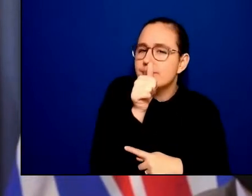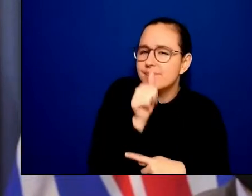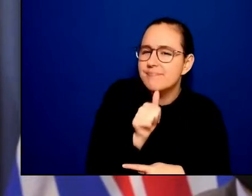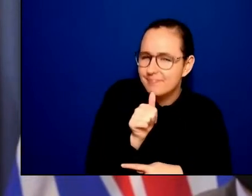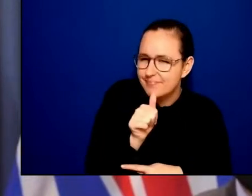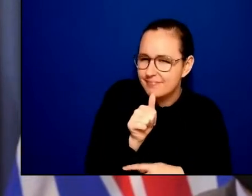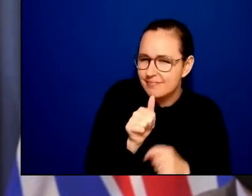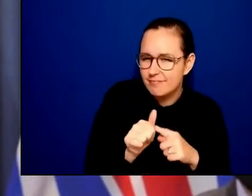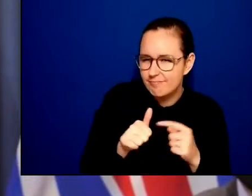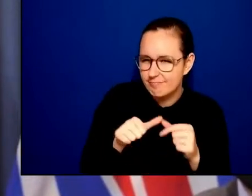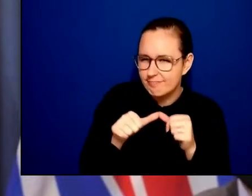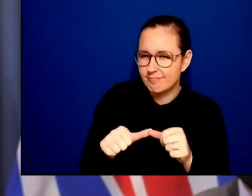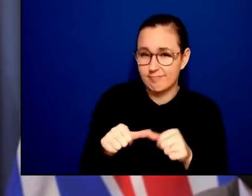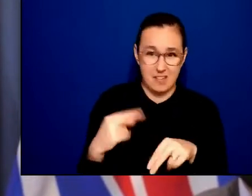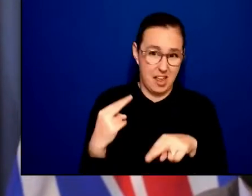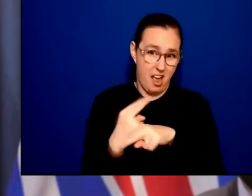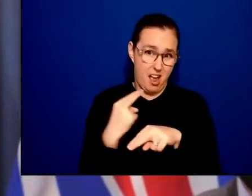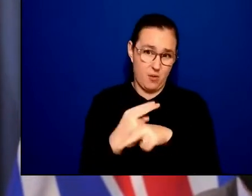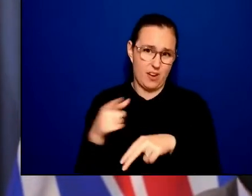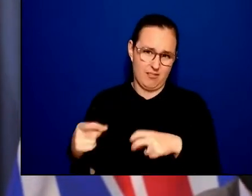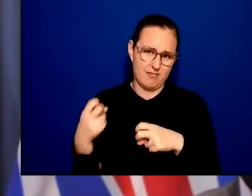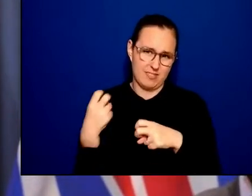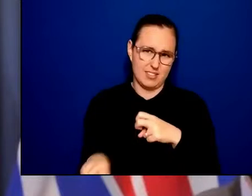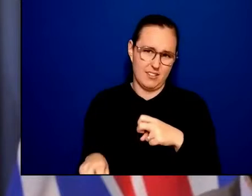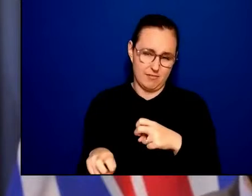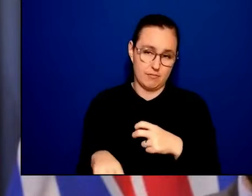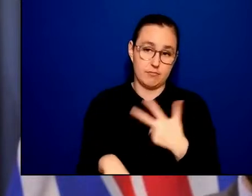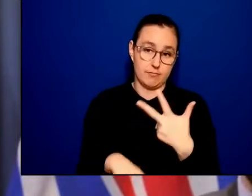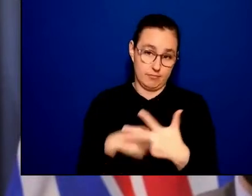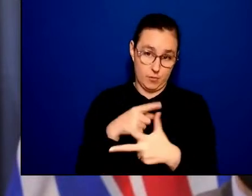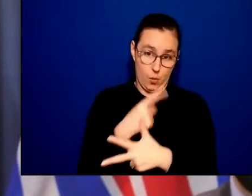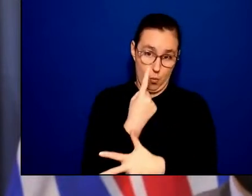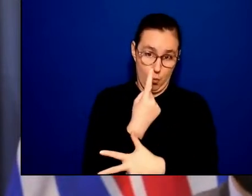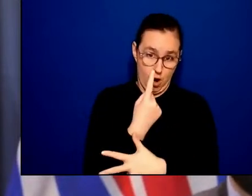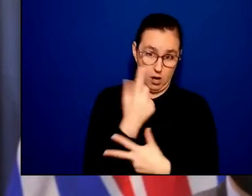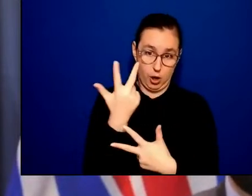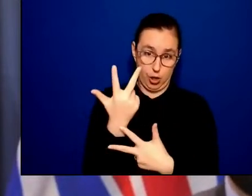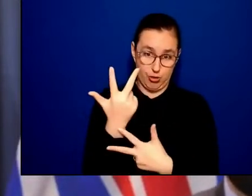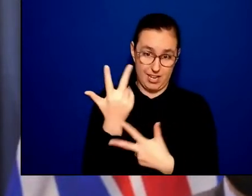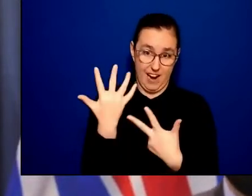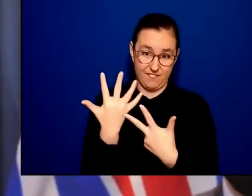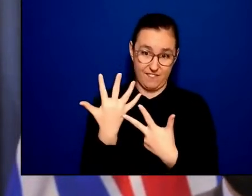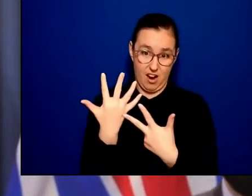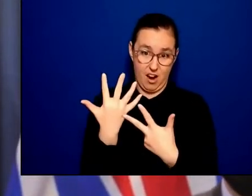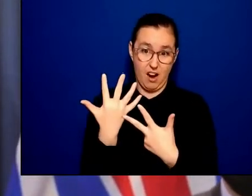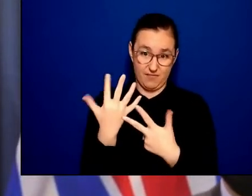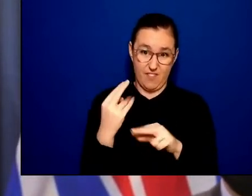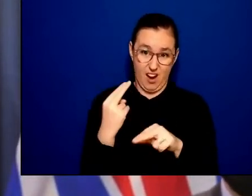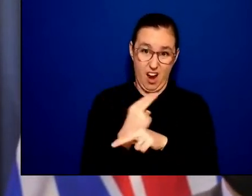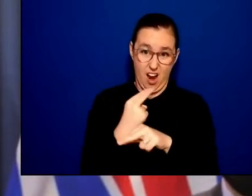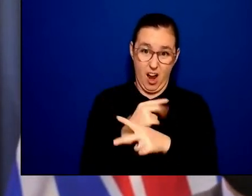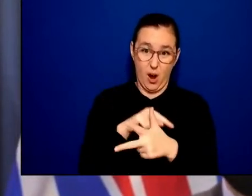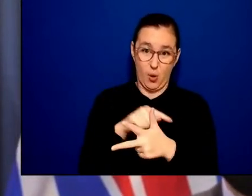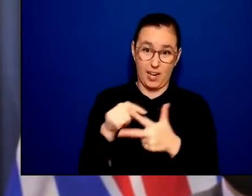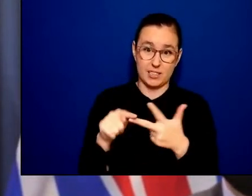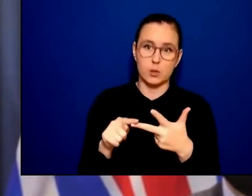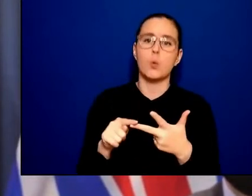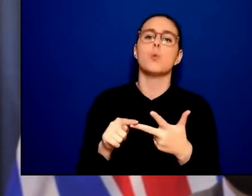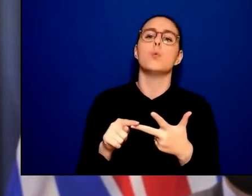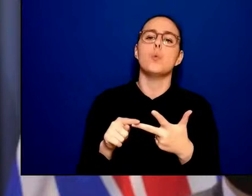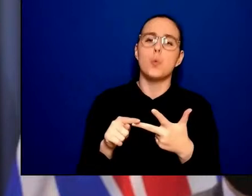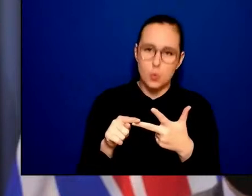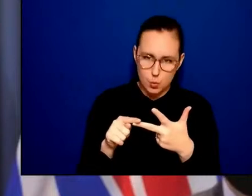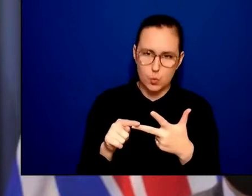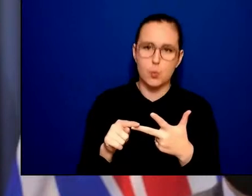numbers 1, 3, and 5. There is lots of supply. There is, for example,